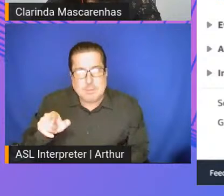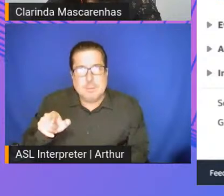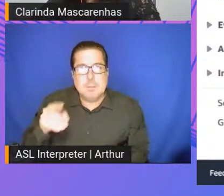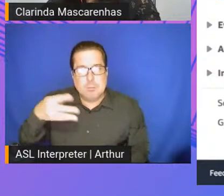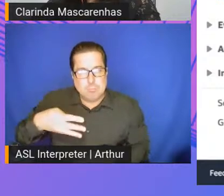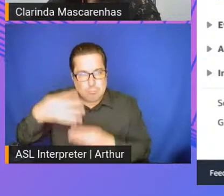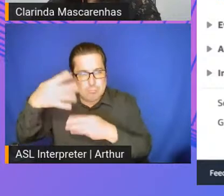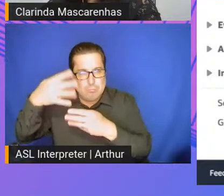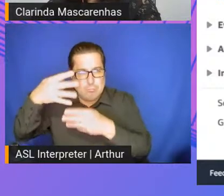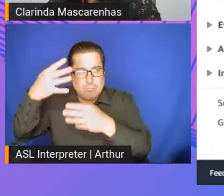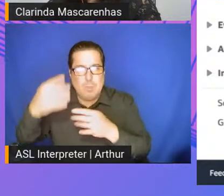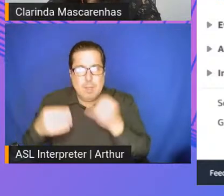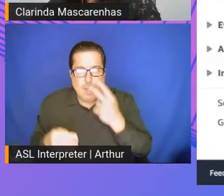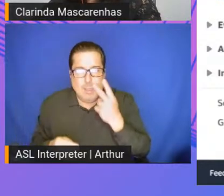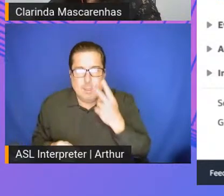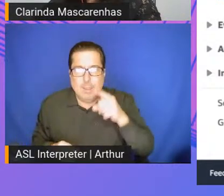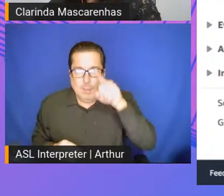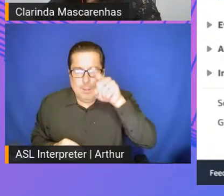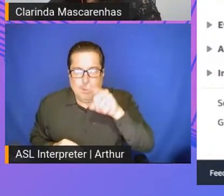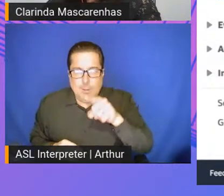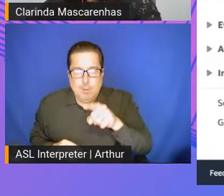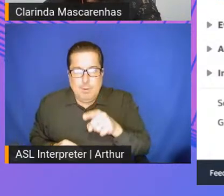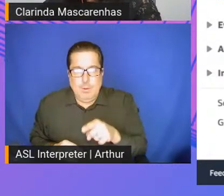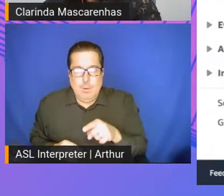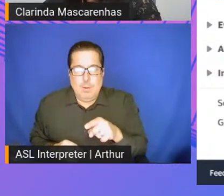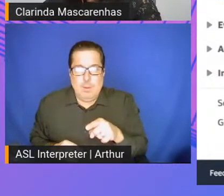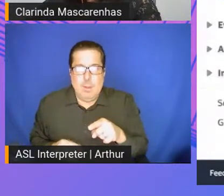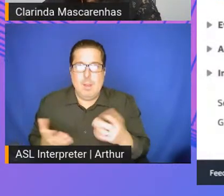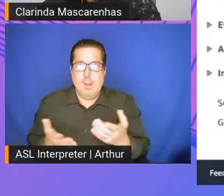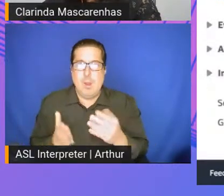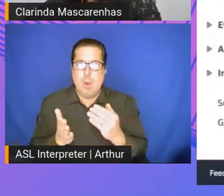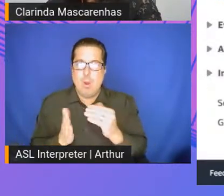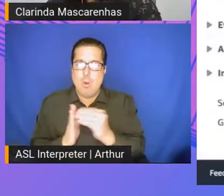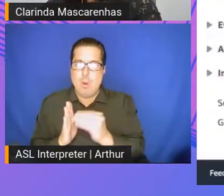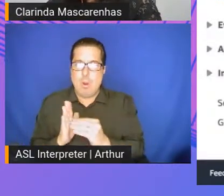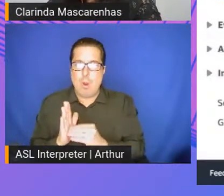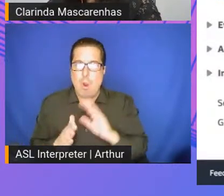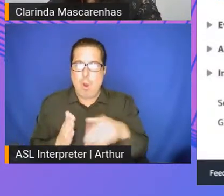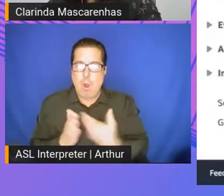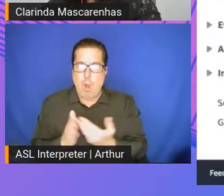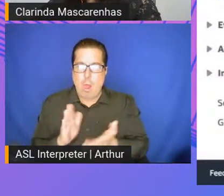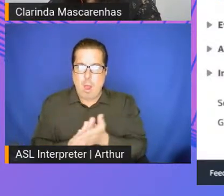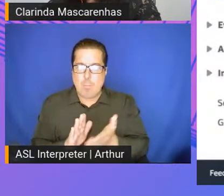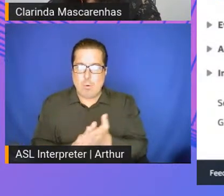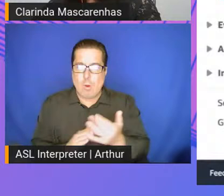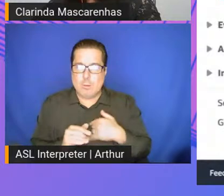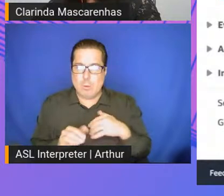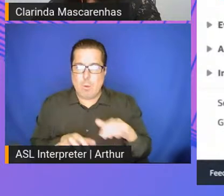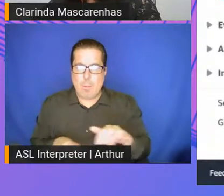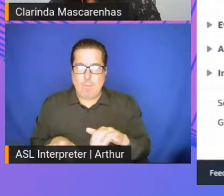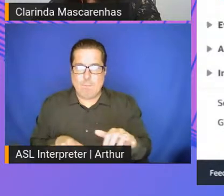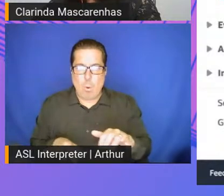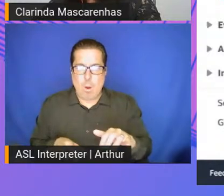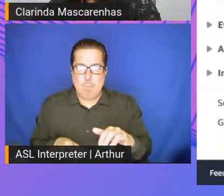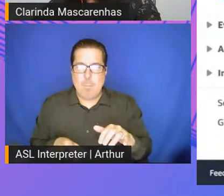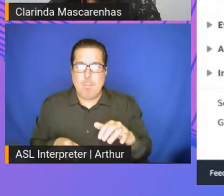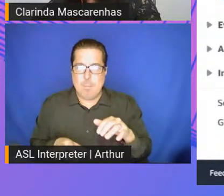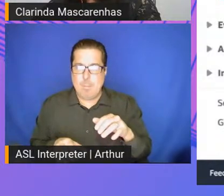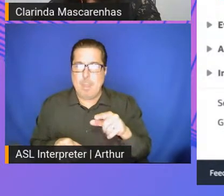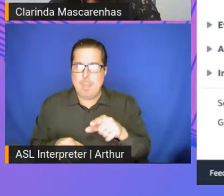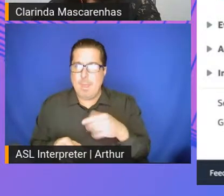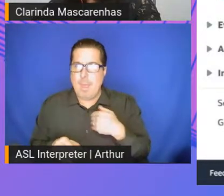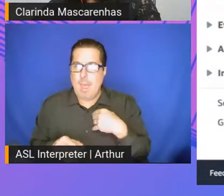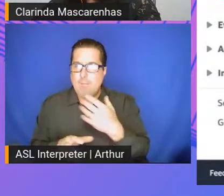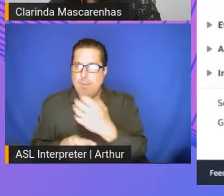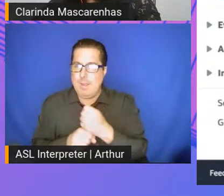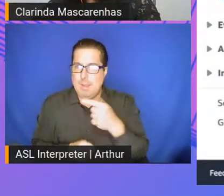If you can see here, it is recorded all the operations we just performed. We performed the get from